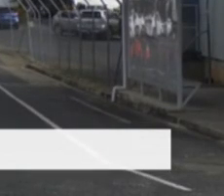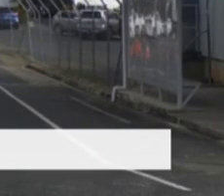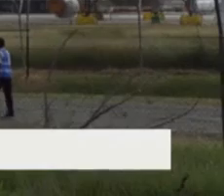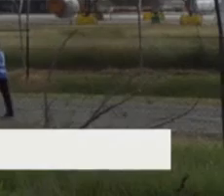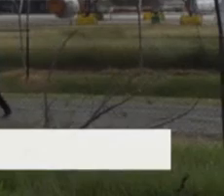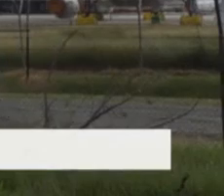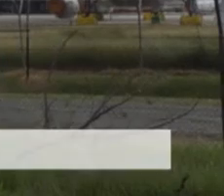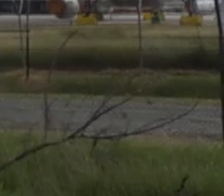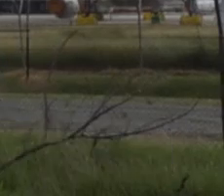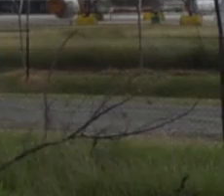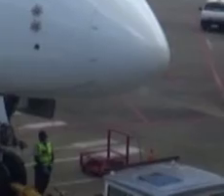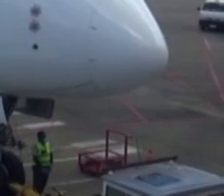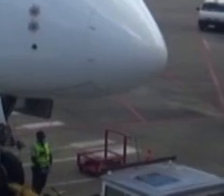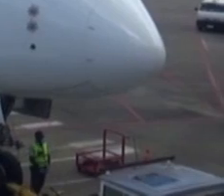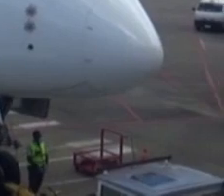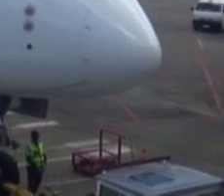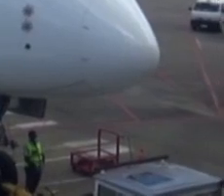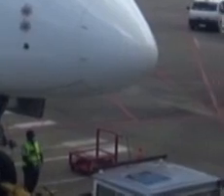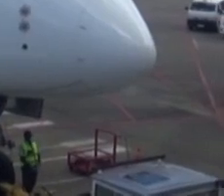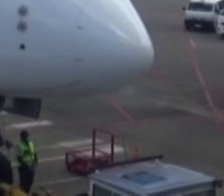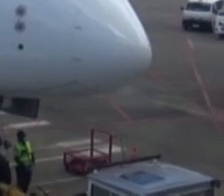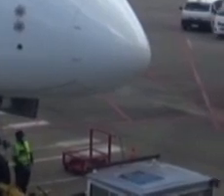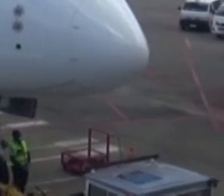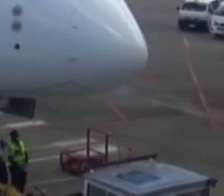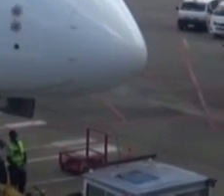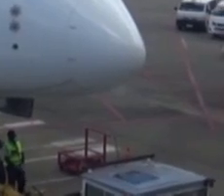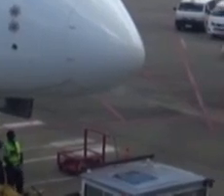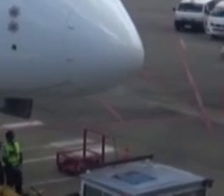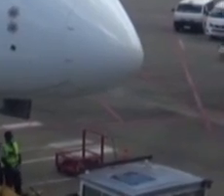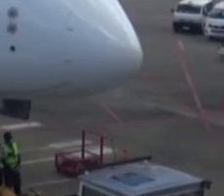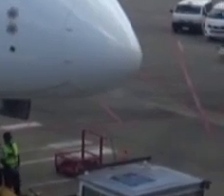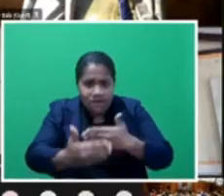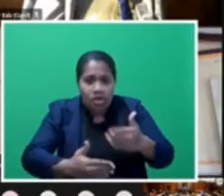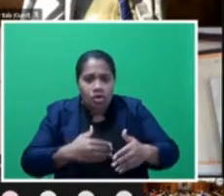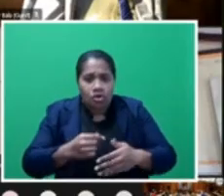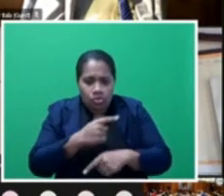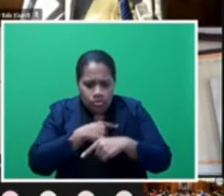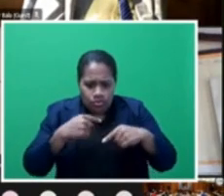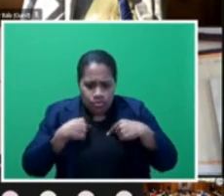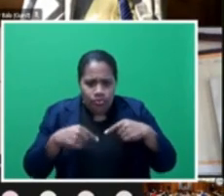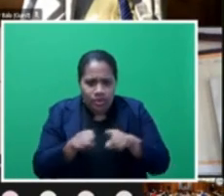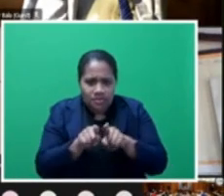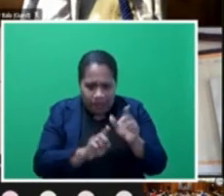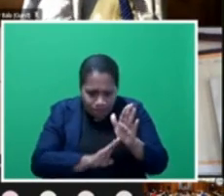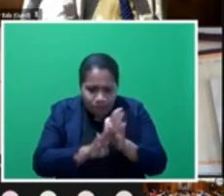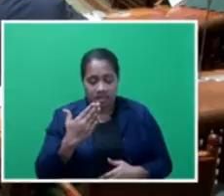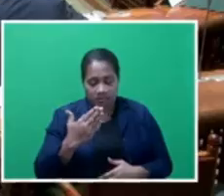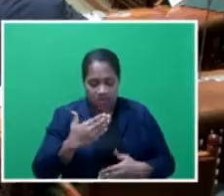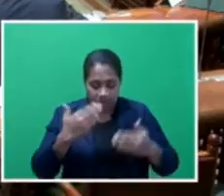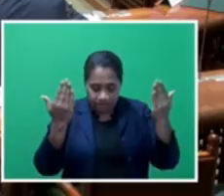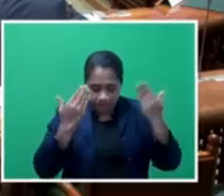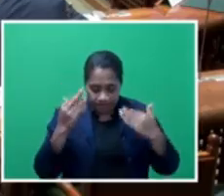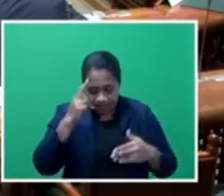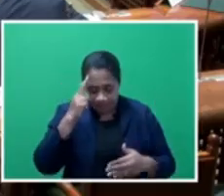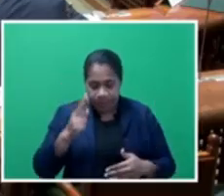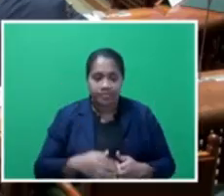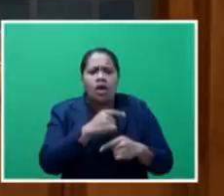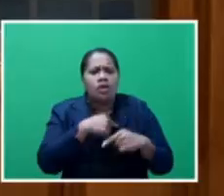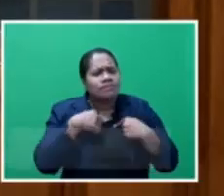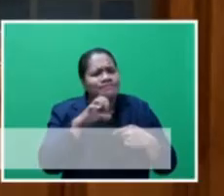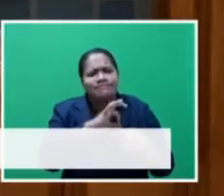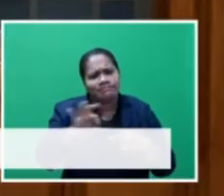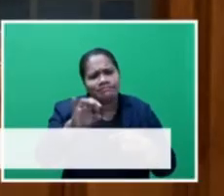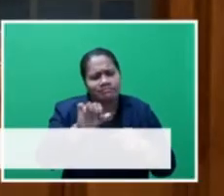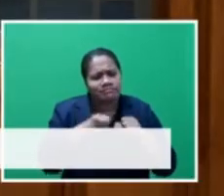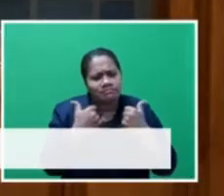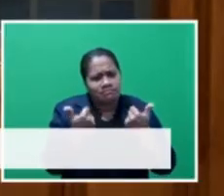the national carrier to avoid Fiji Airways being put into a corner. Members of the opposition had reservations about the amendment. And